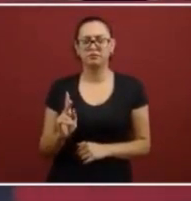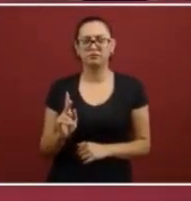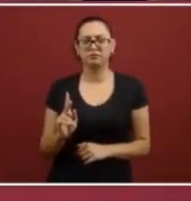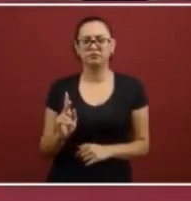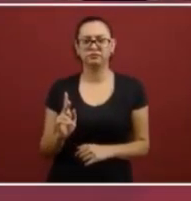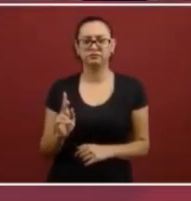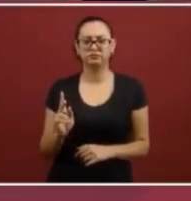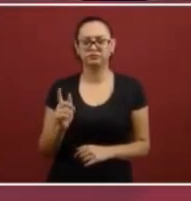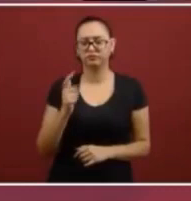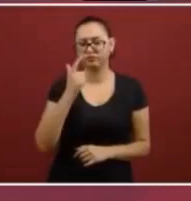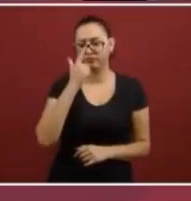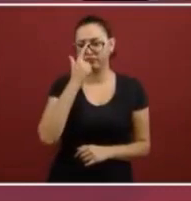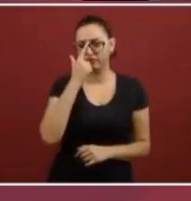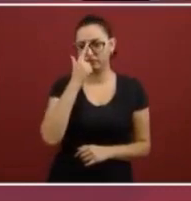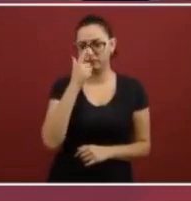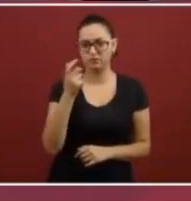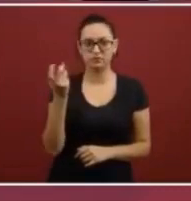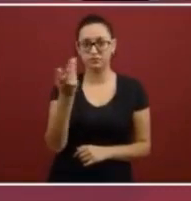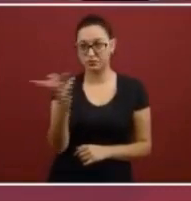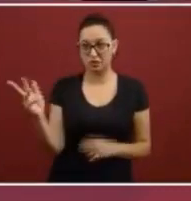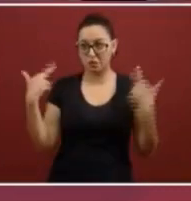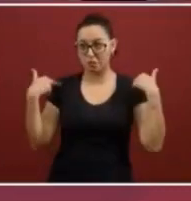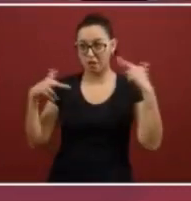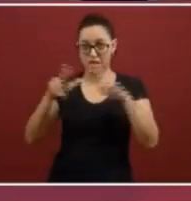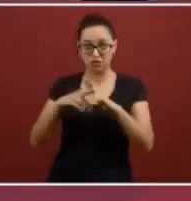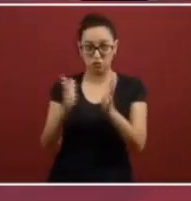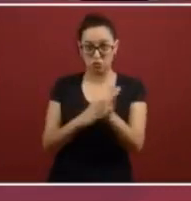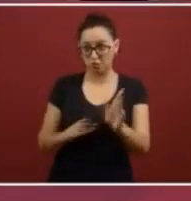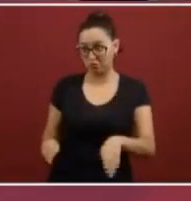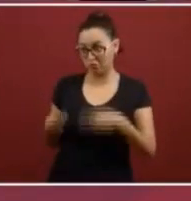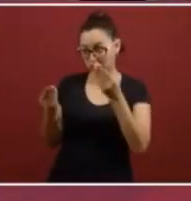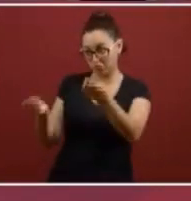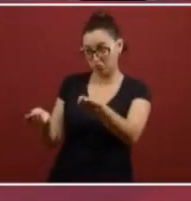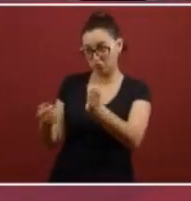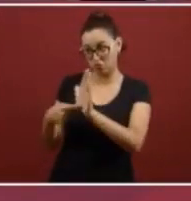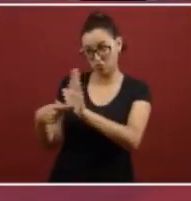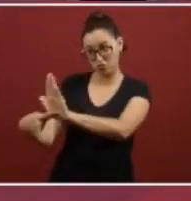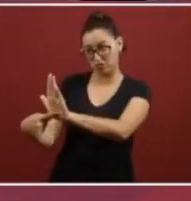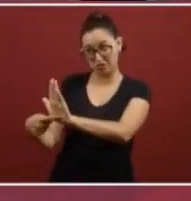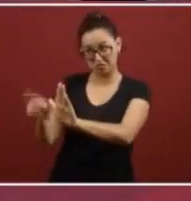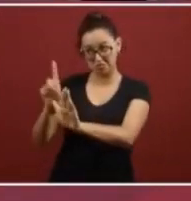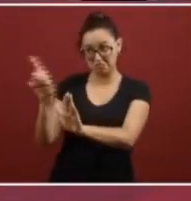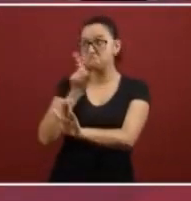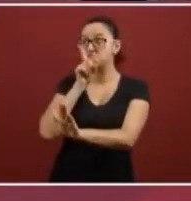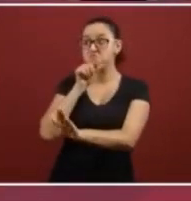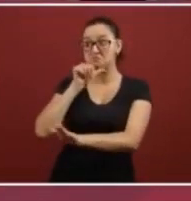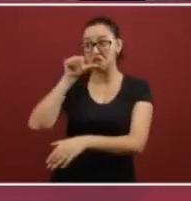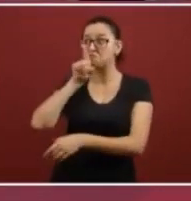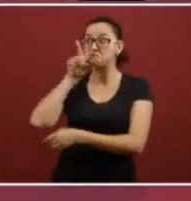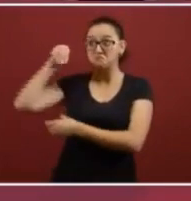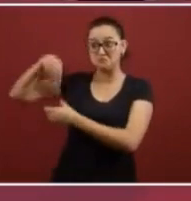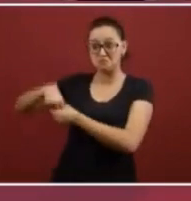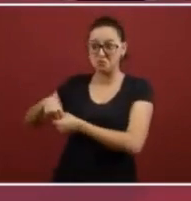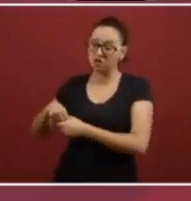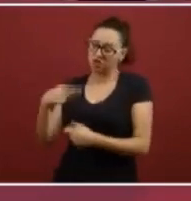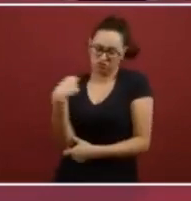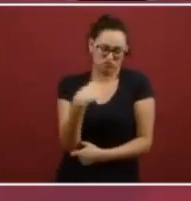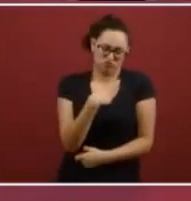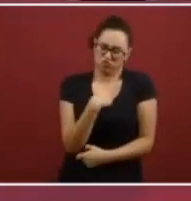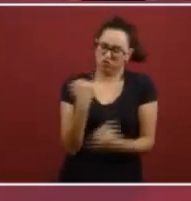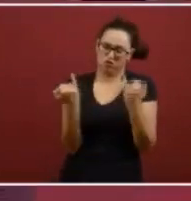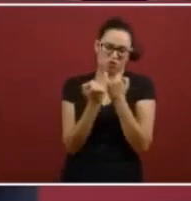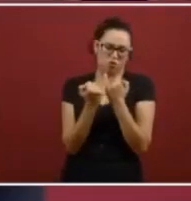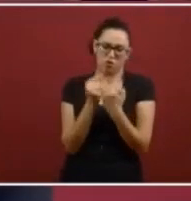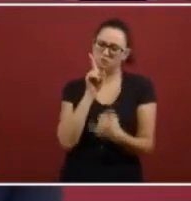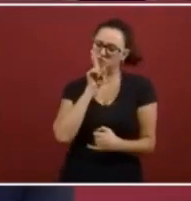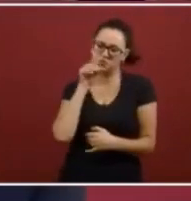they would les not, entregaron el documento, if they did not no lo voy a give you hacer the yo. document, then I'm not going to be the one that gives voy it to you.